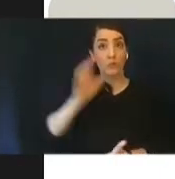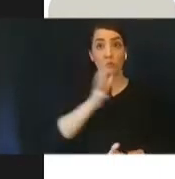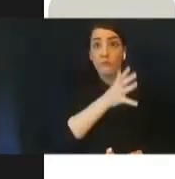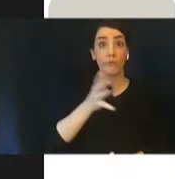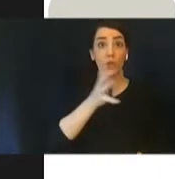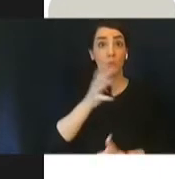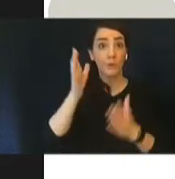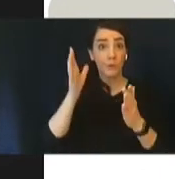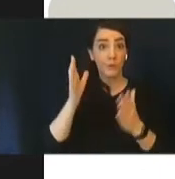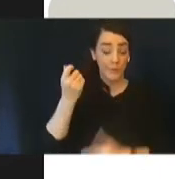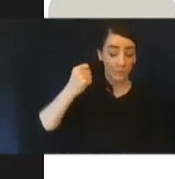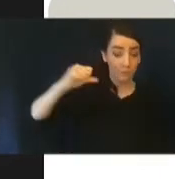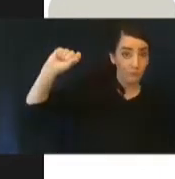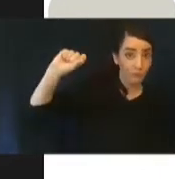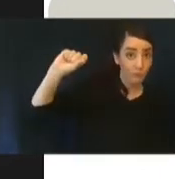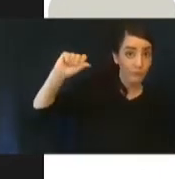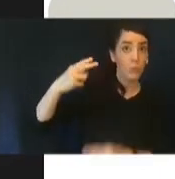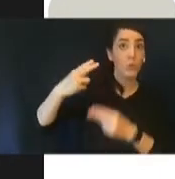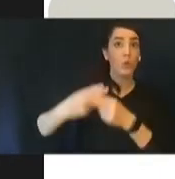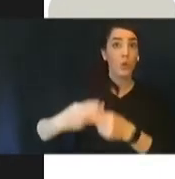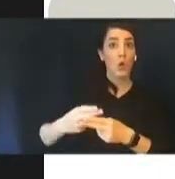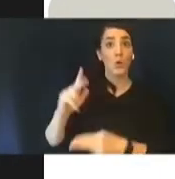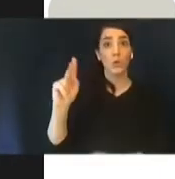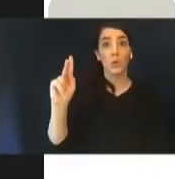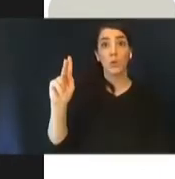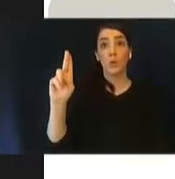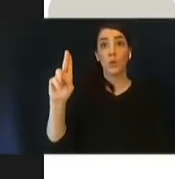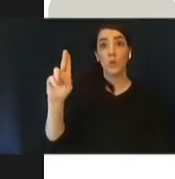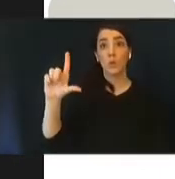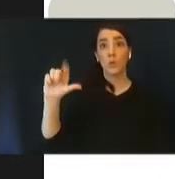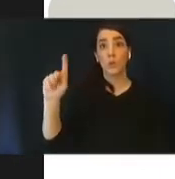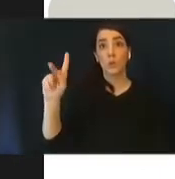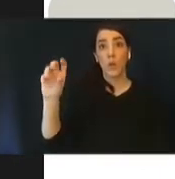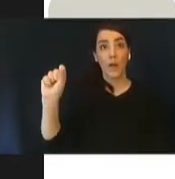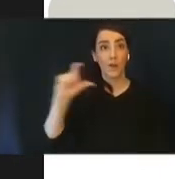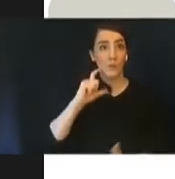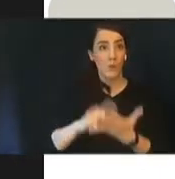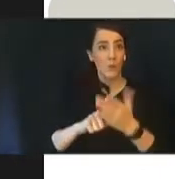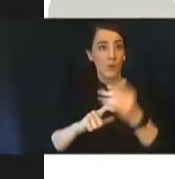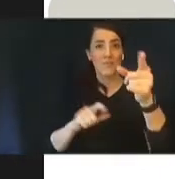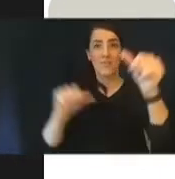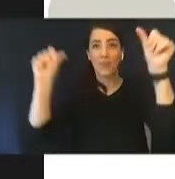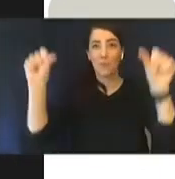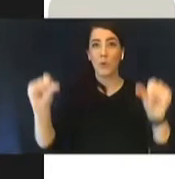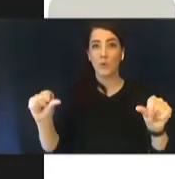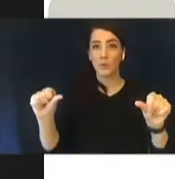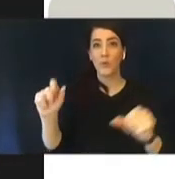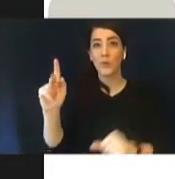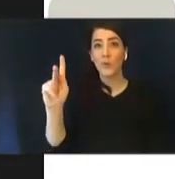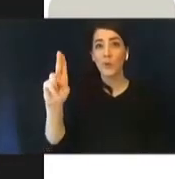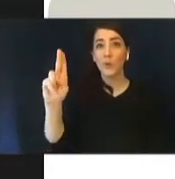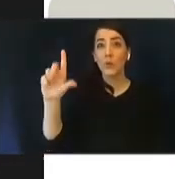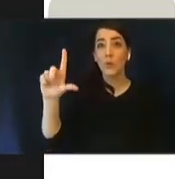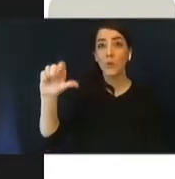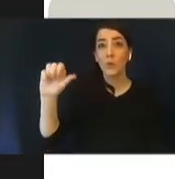by Soviet propaganda, and you can see this in the posters here. Kulak literally means a fist,